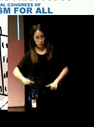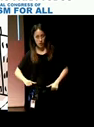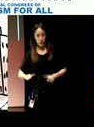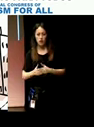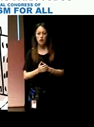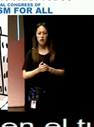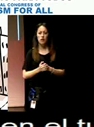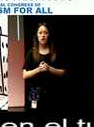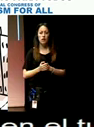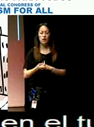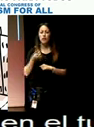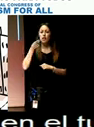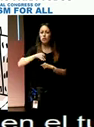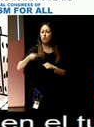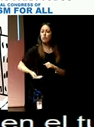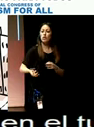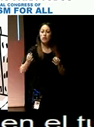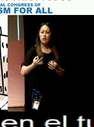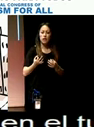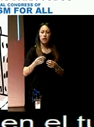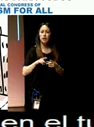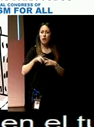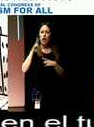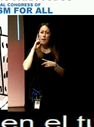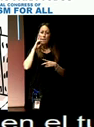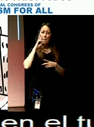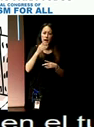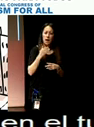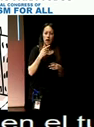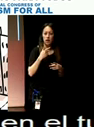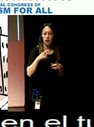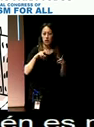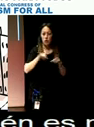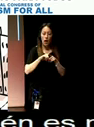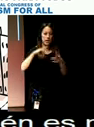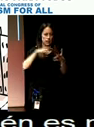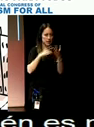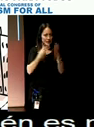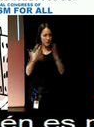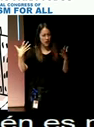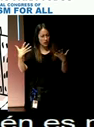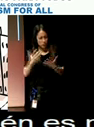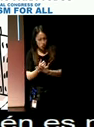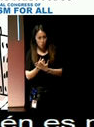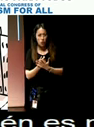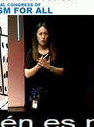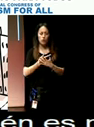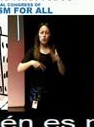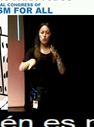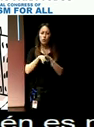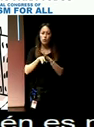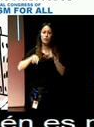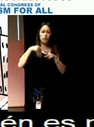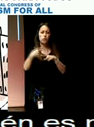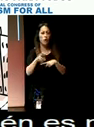have a systemic view, and in this process is very important